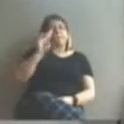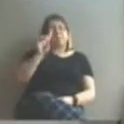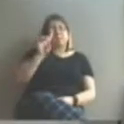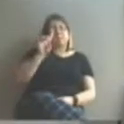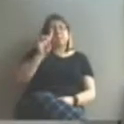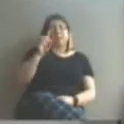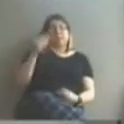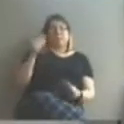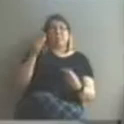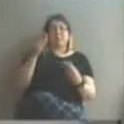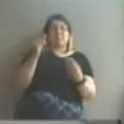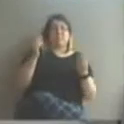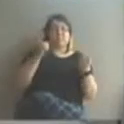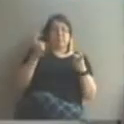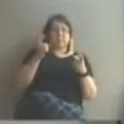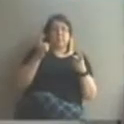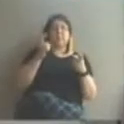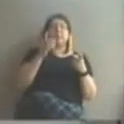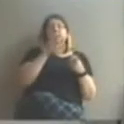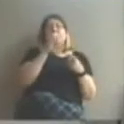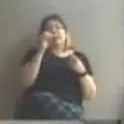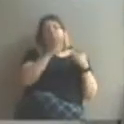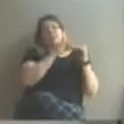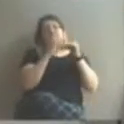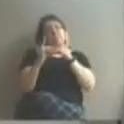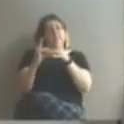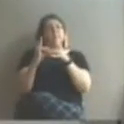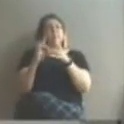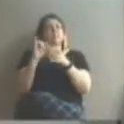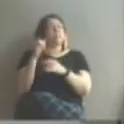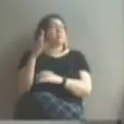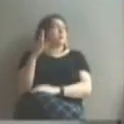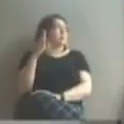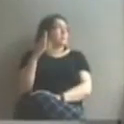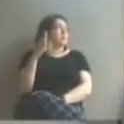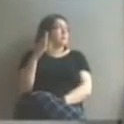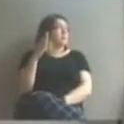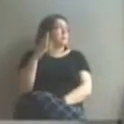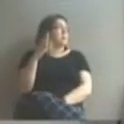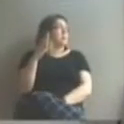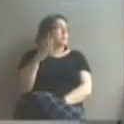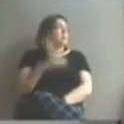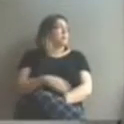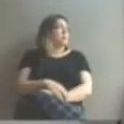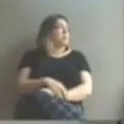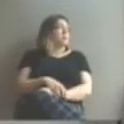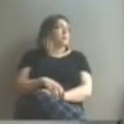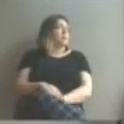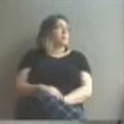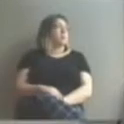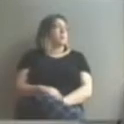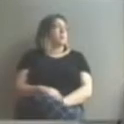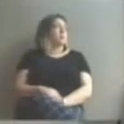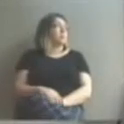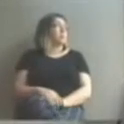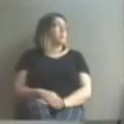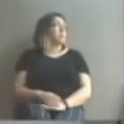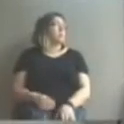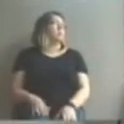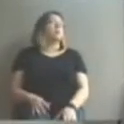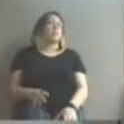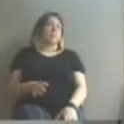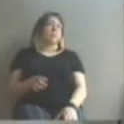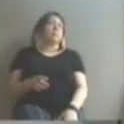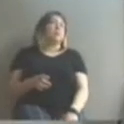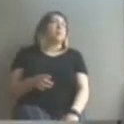property management org chart and corresponding job descriptions. When you say put on hold, do you mean table to the next meeting, or do you want or